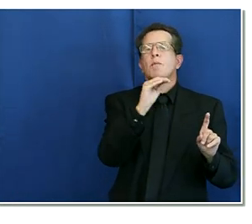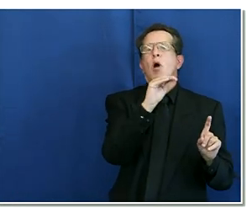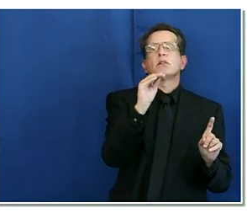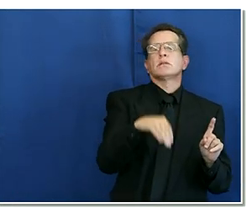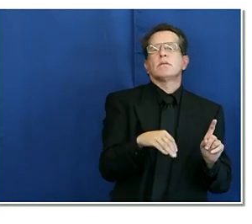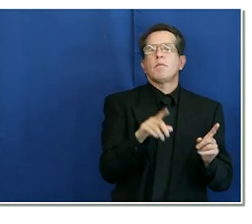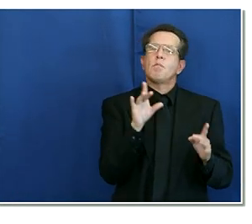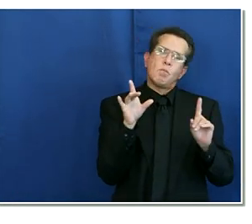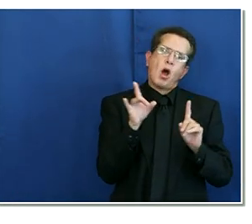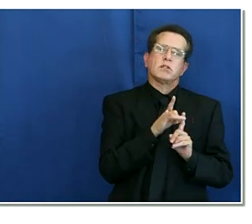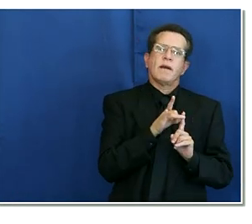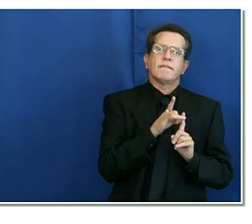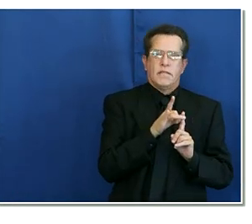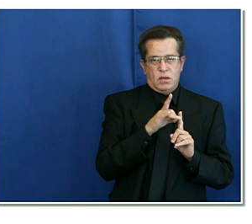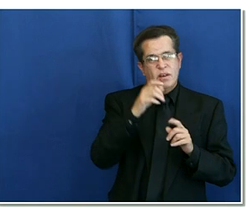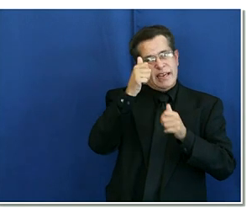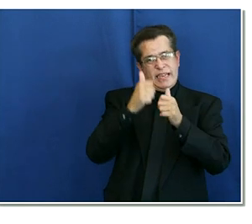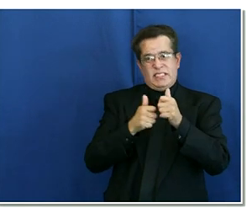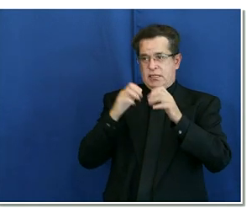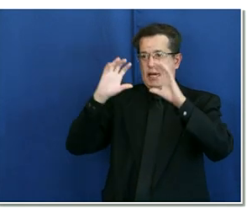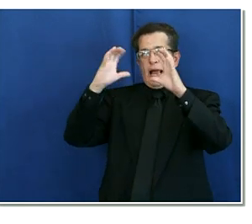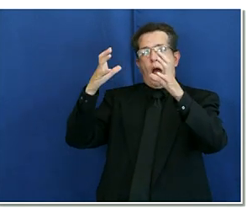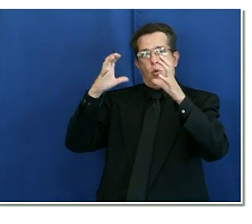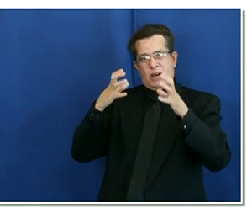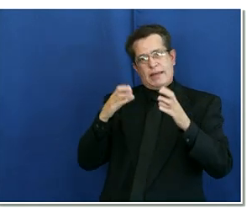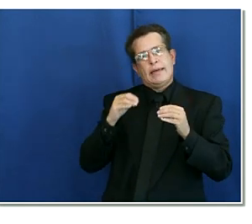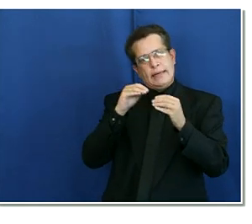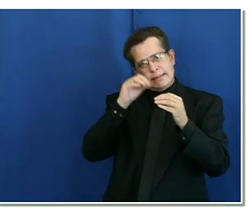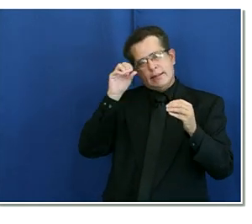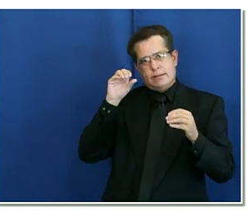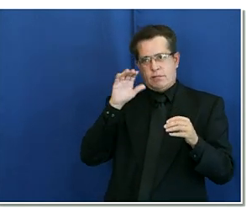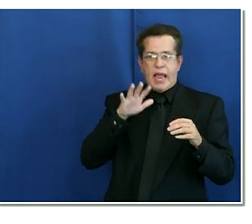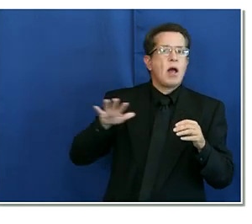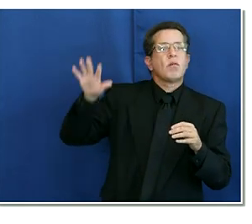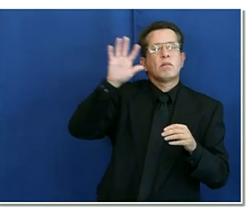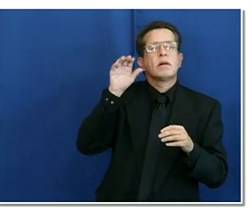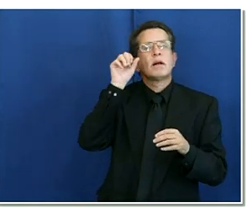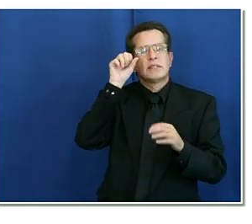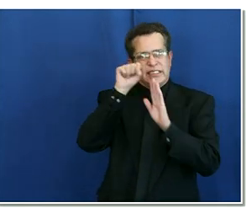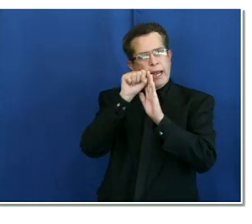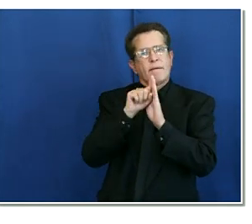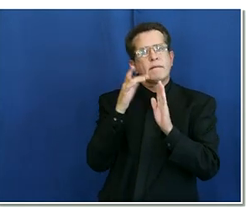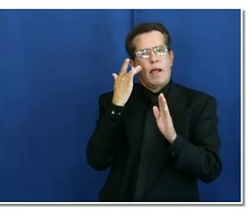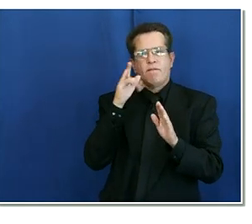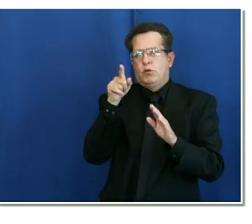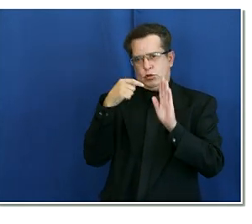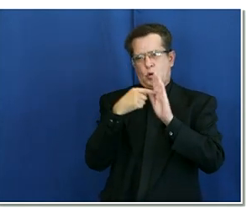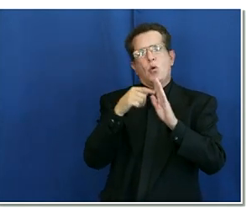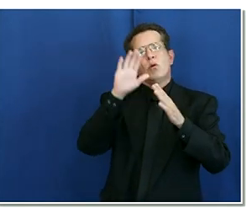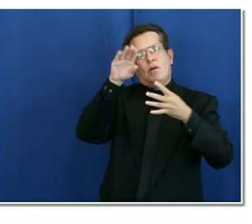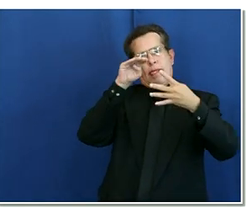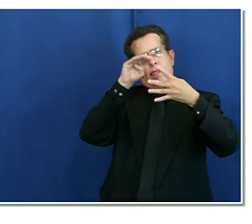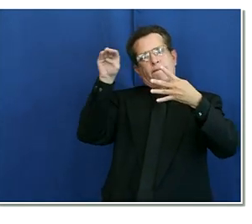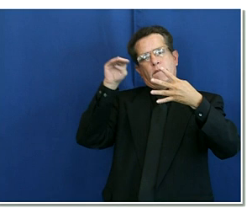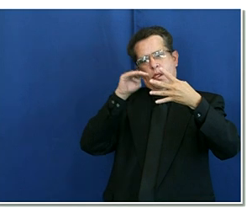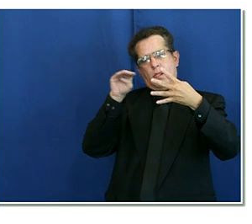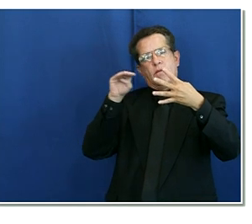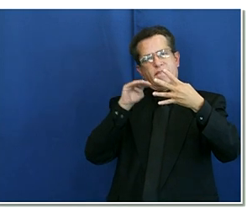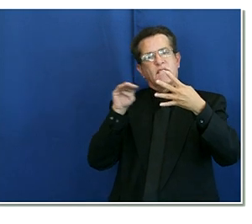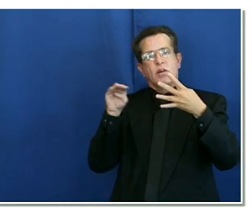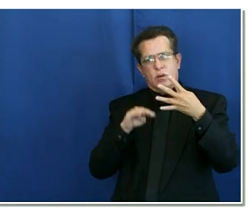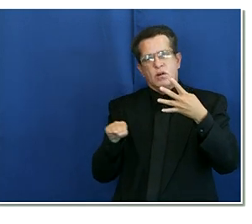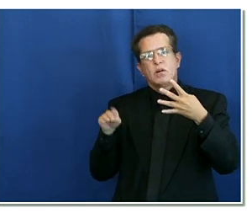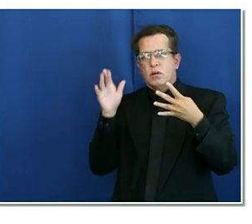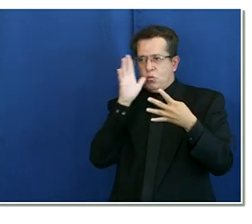in California has been assigned a tier based on the county's rate of new cases, which is calculated